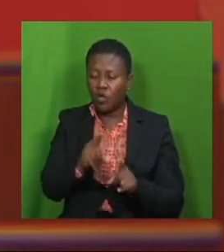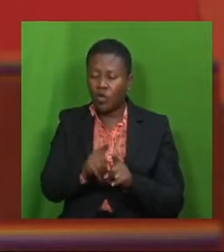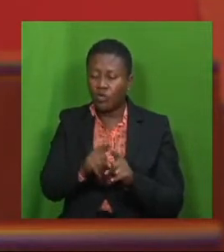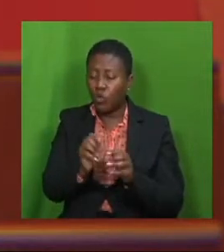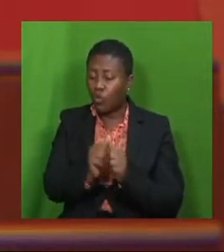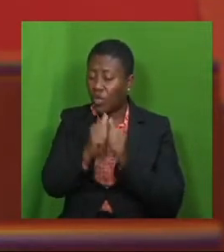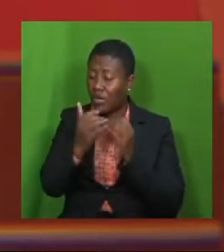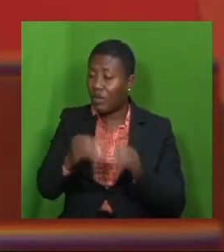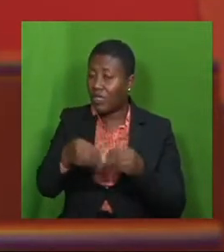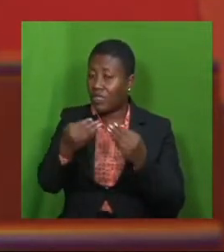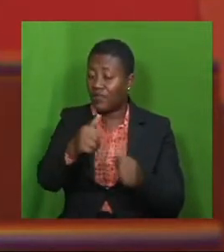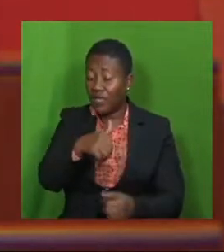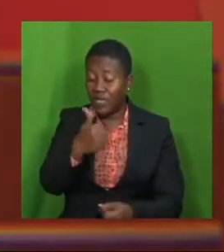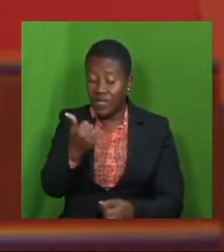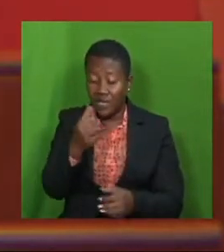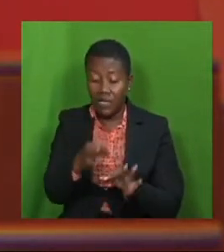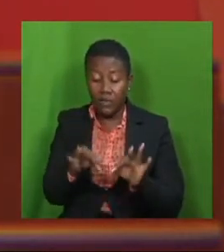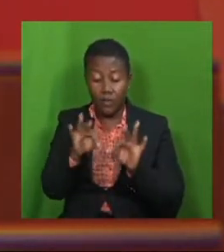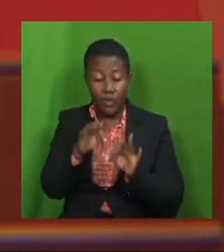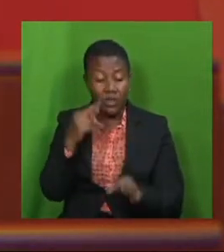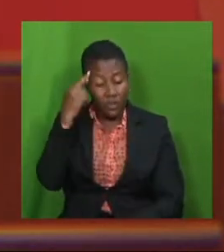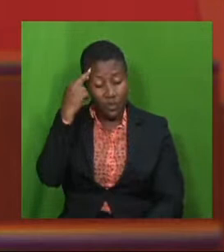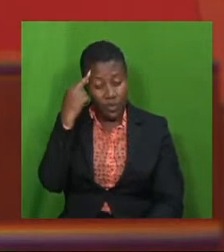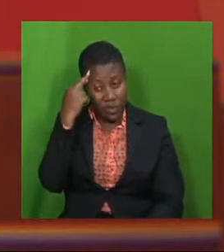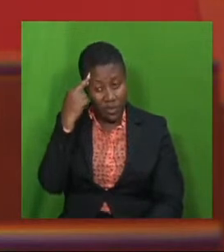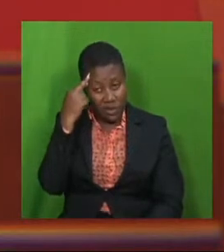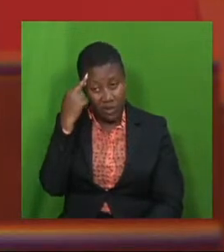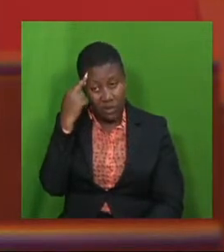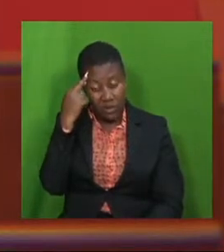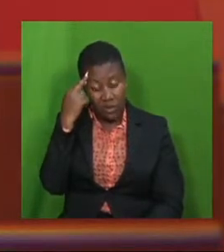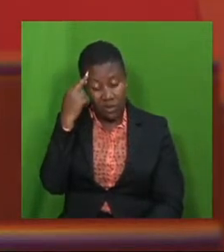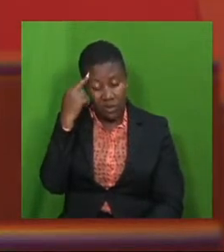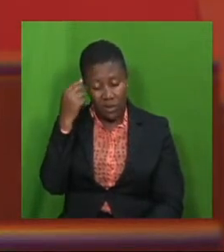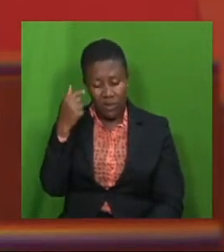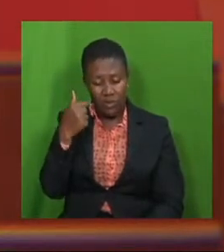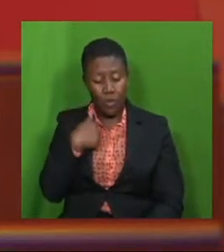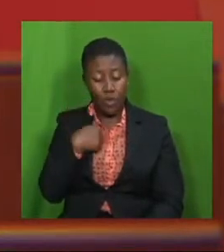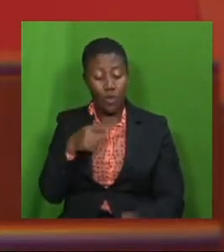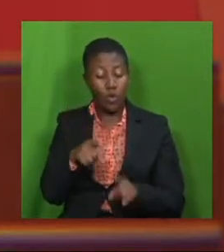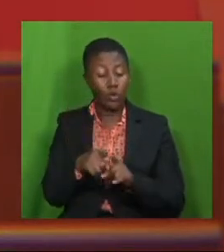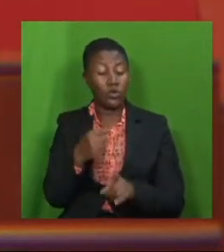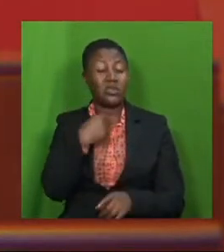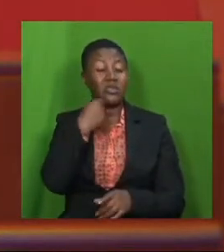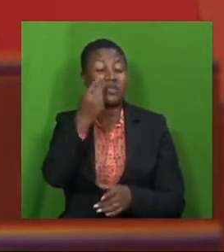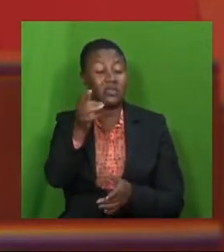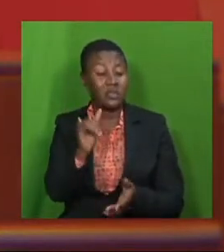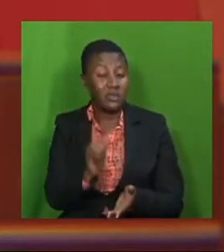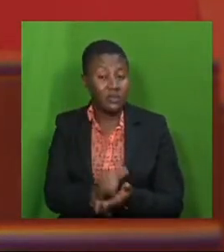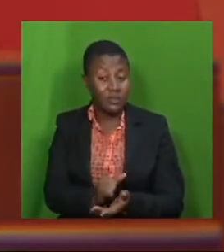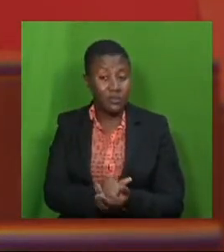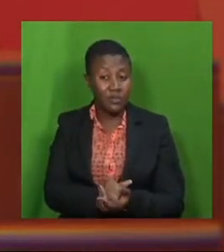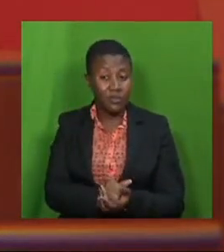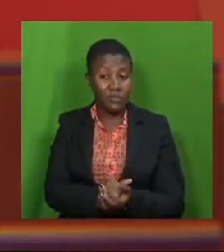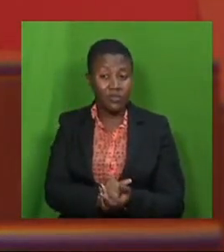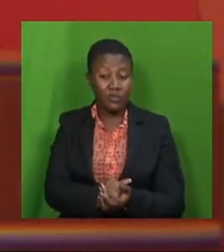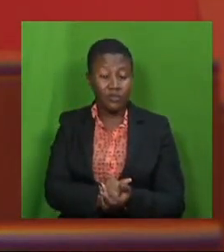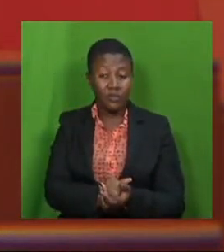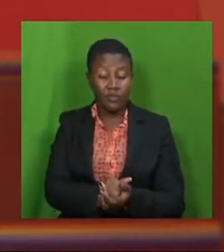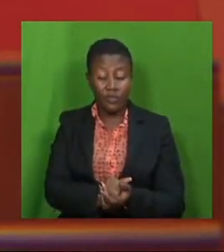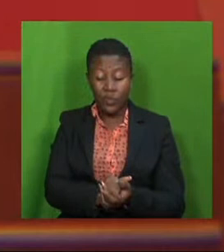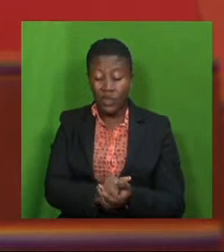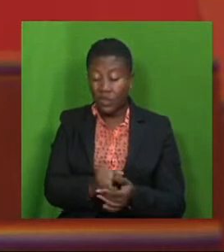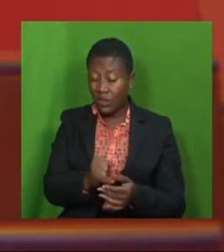explanation to the Committee of Privileges. I'll also note the judgment of the Court of Appeal,